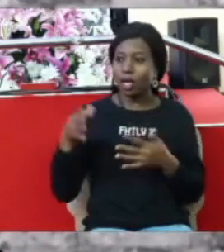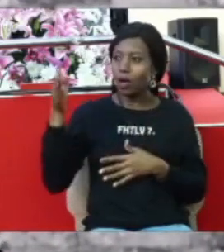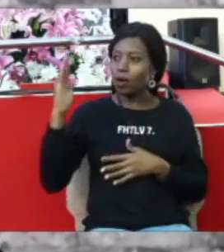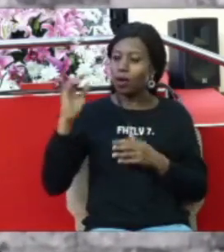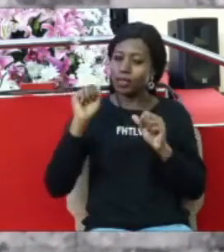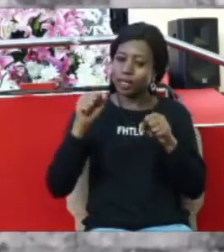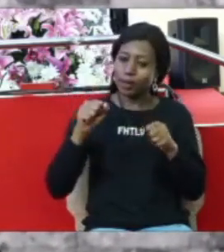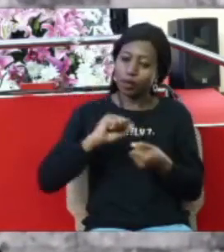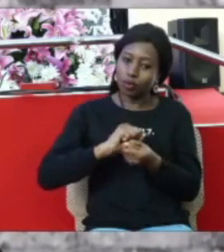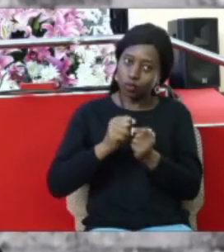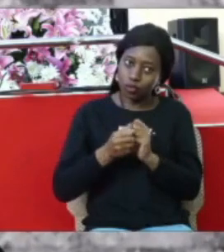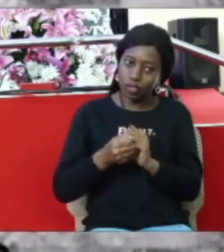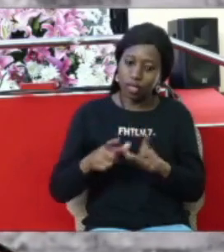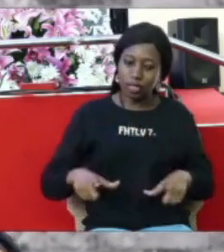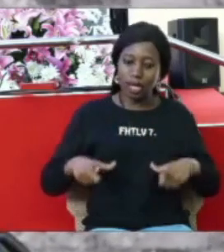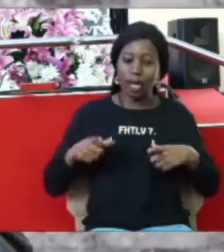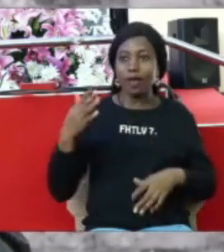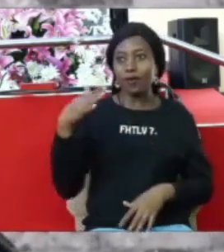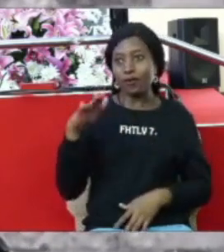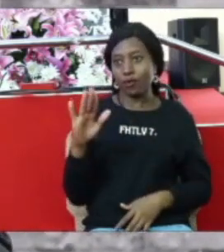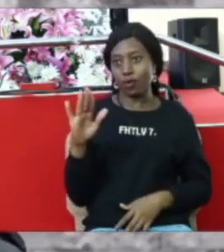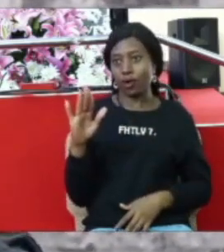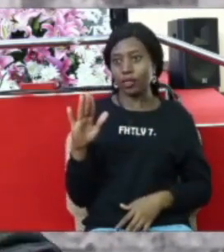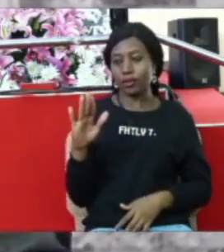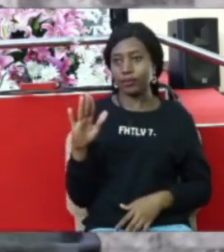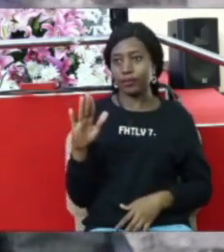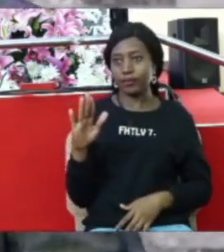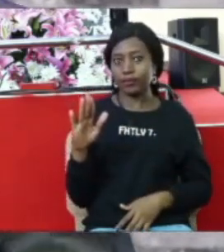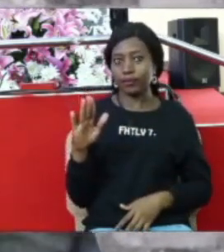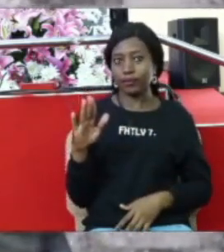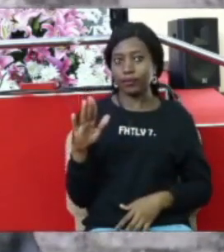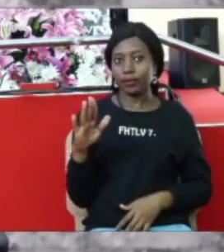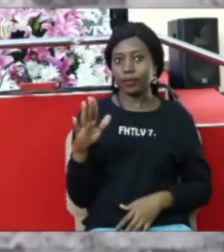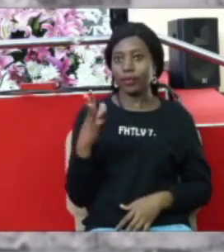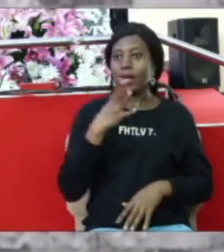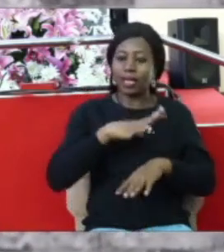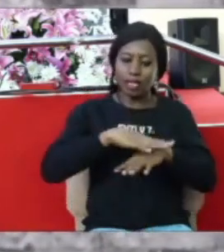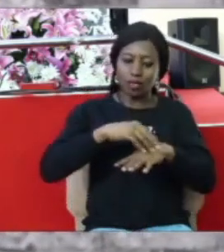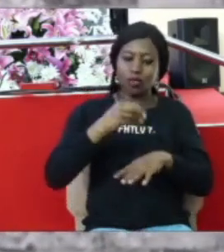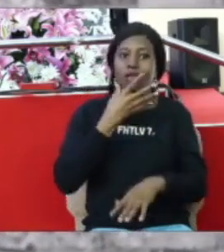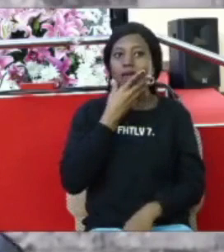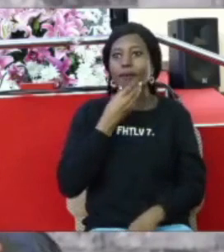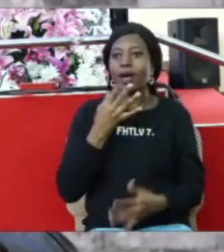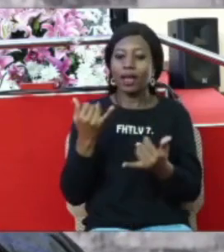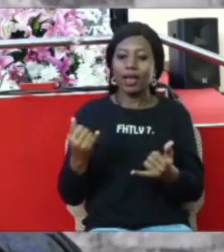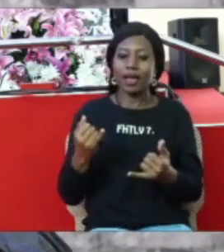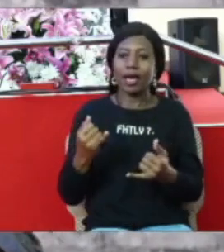kamoja tu. From that point on, uyo jamaa mu Sweden, hakuniita jina lingine,